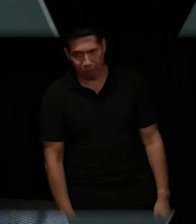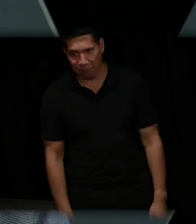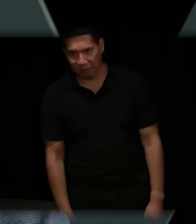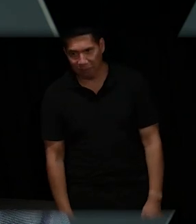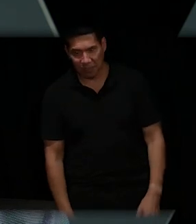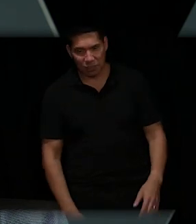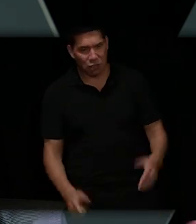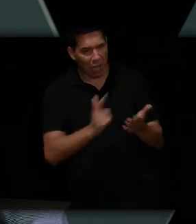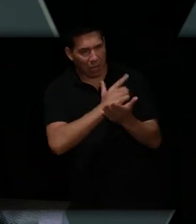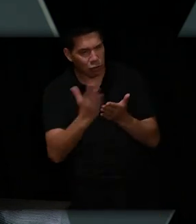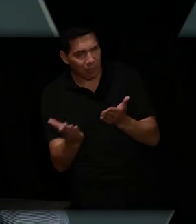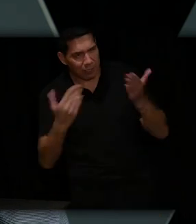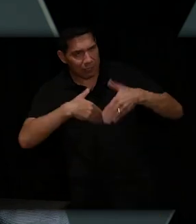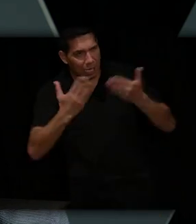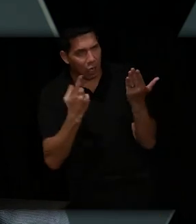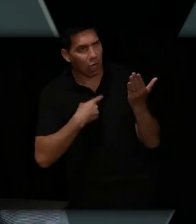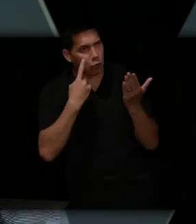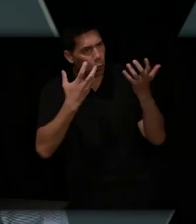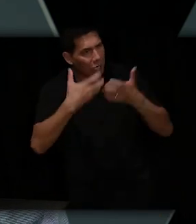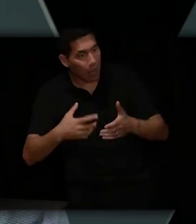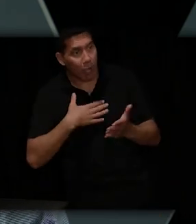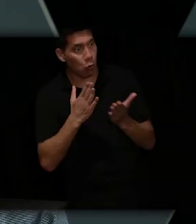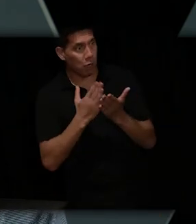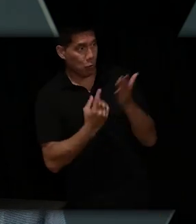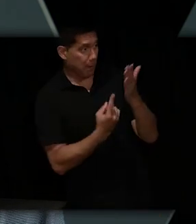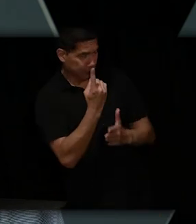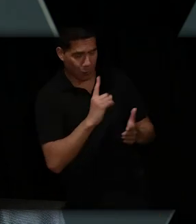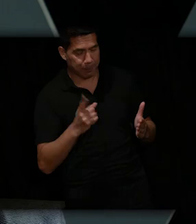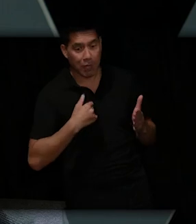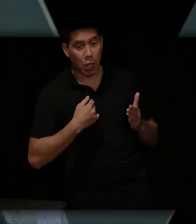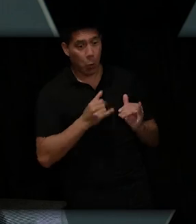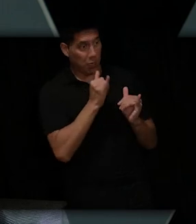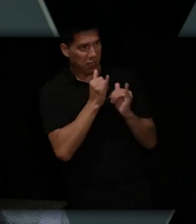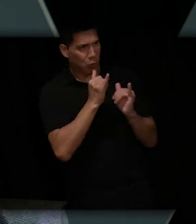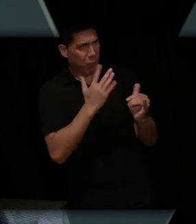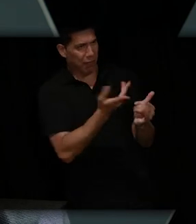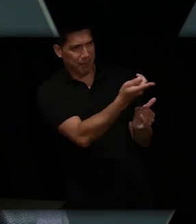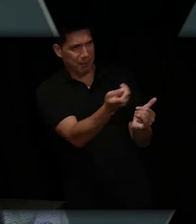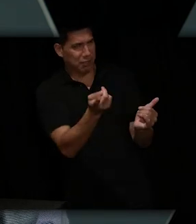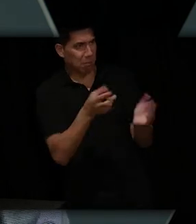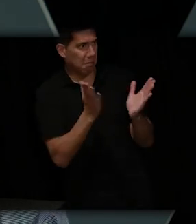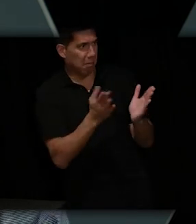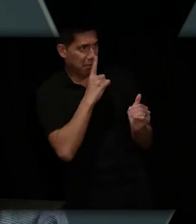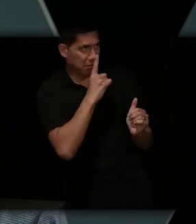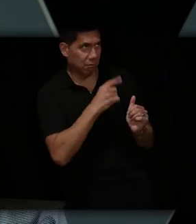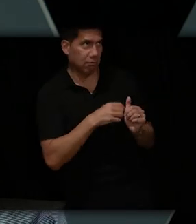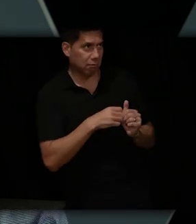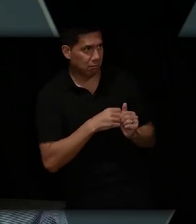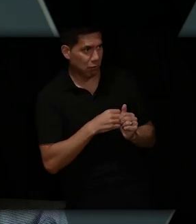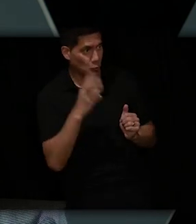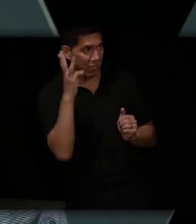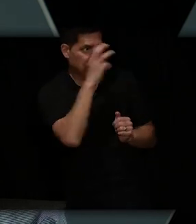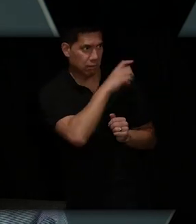out. But it led to weird encounters because we would do interviews with sort of some weird people. Like, I remember